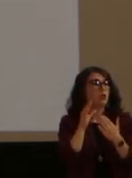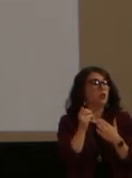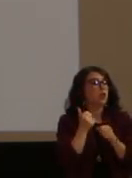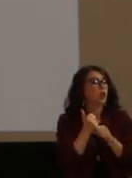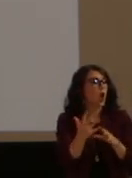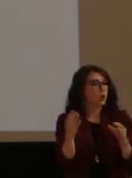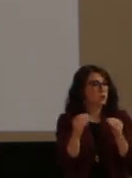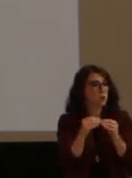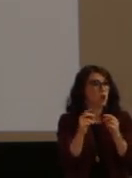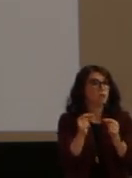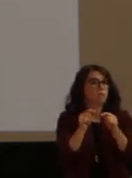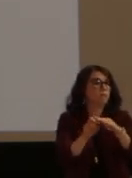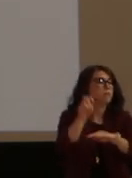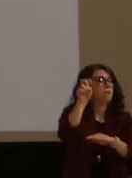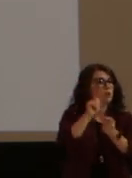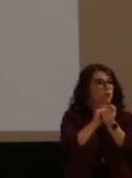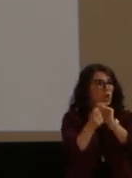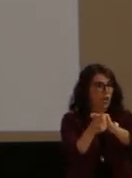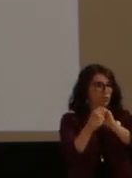in research.